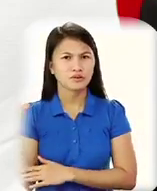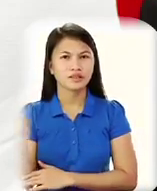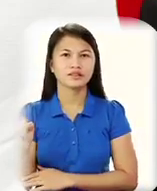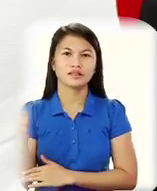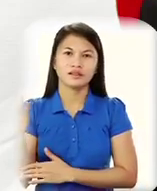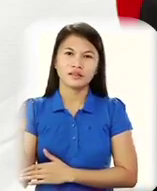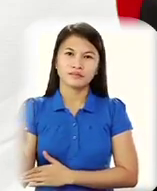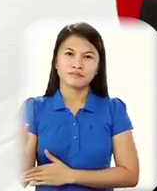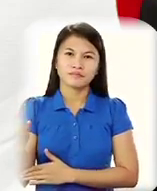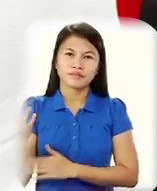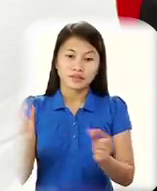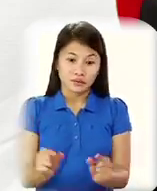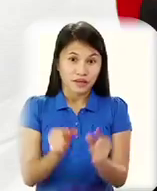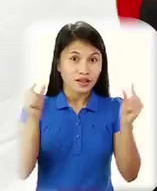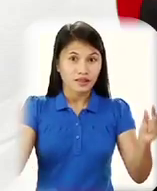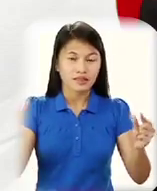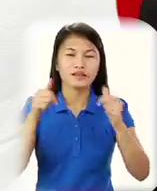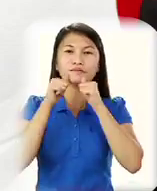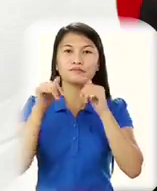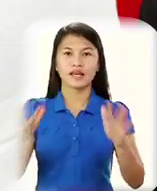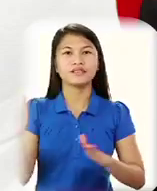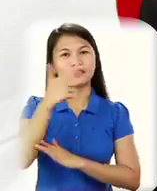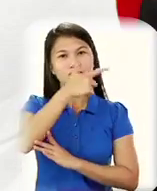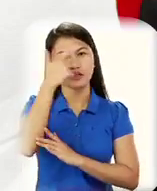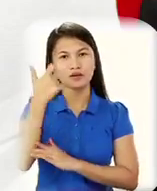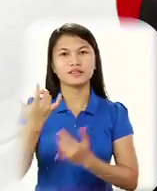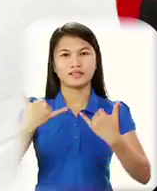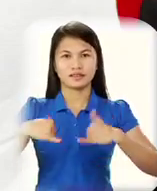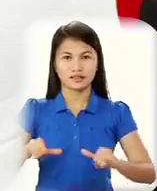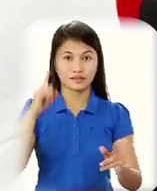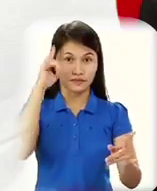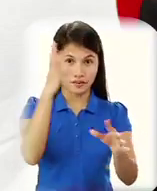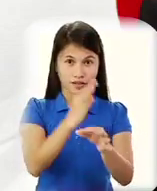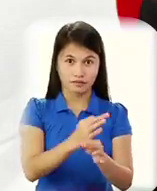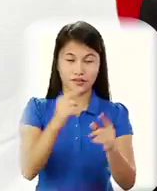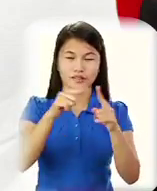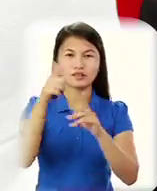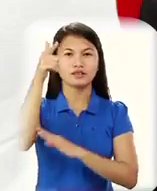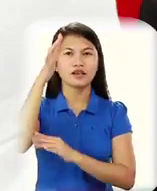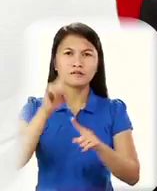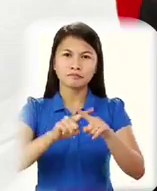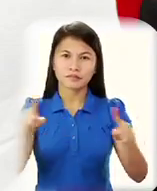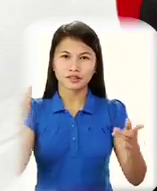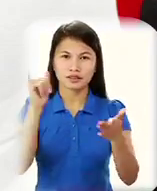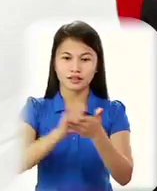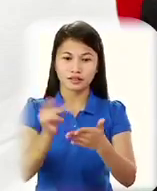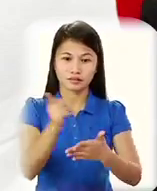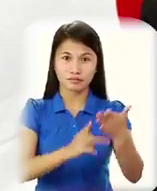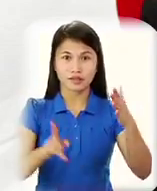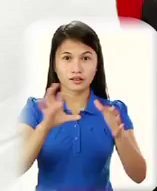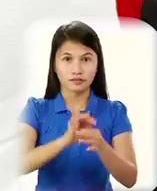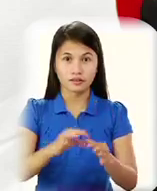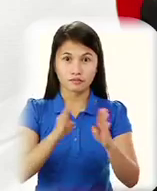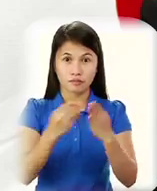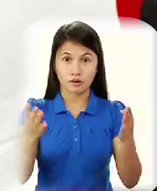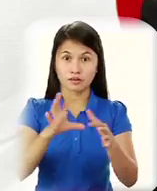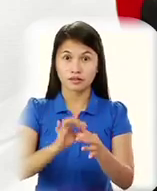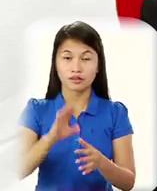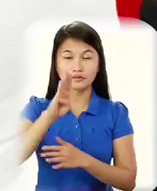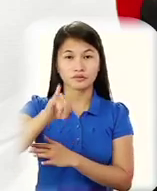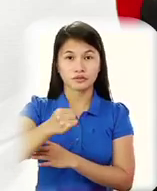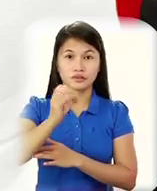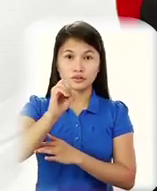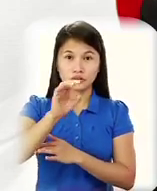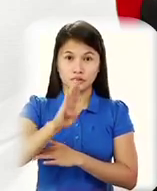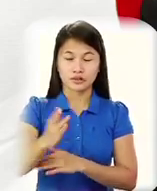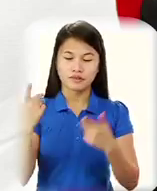a bit tortuous, he was greatly blessed because he remained faithful to God. But in this portion of the book of